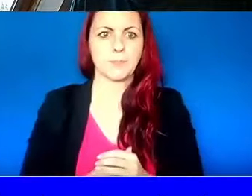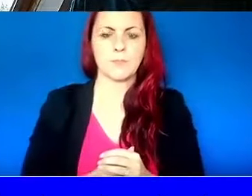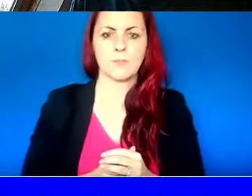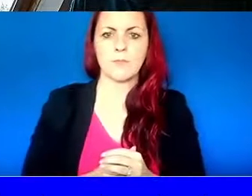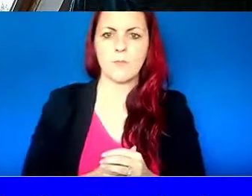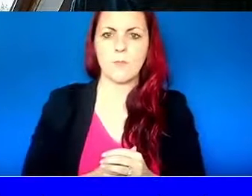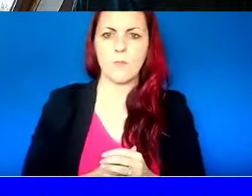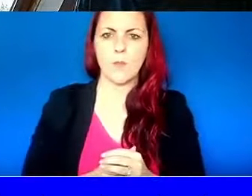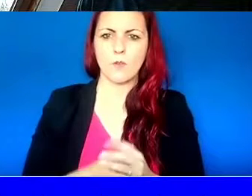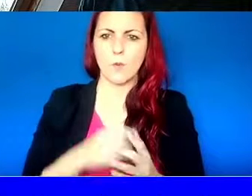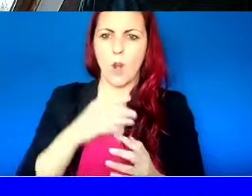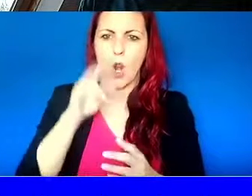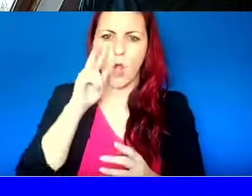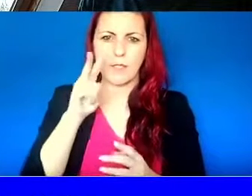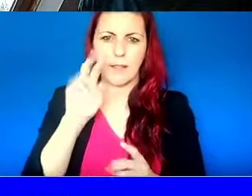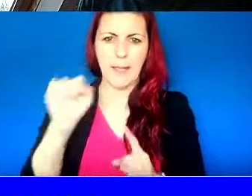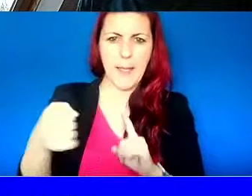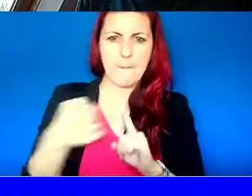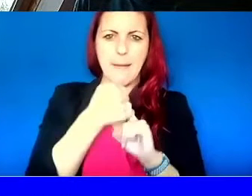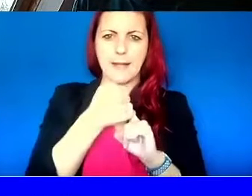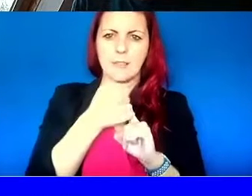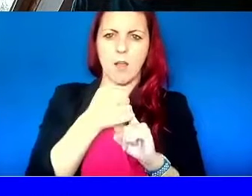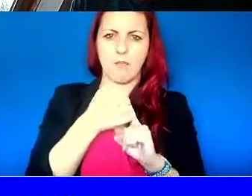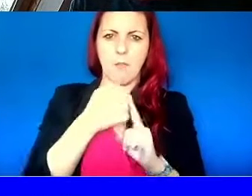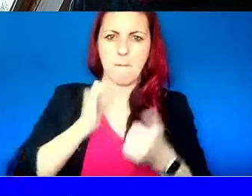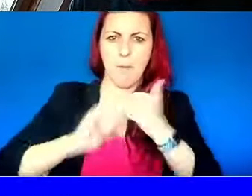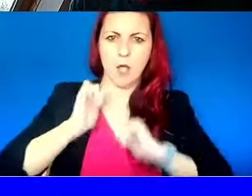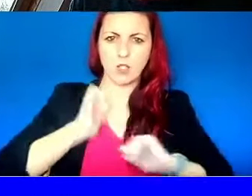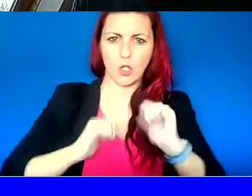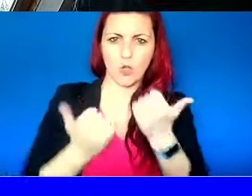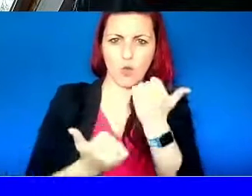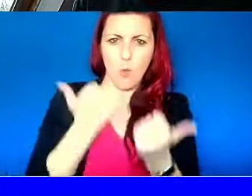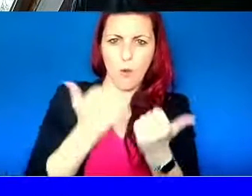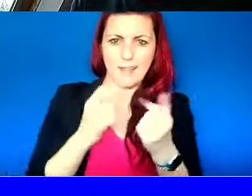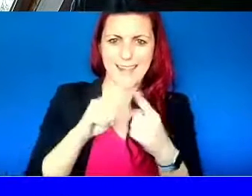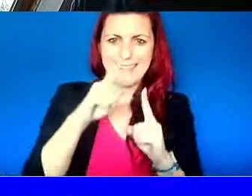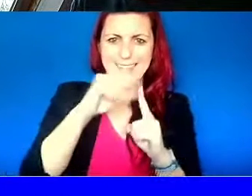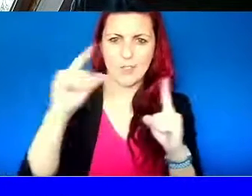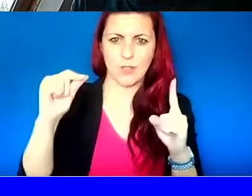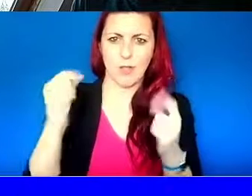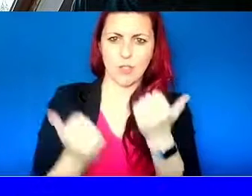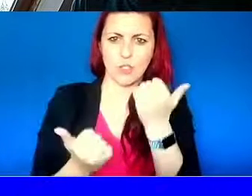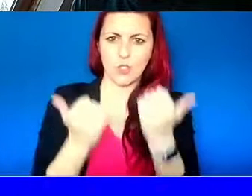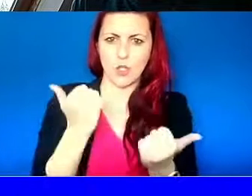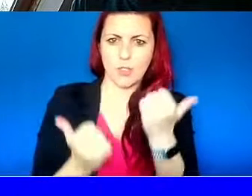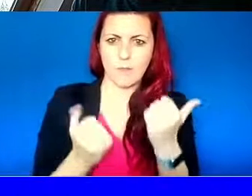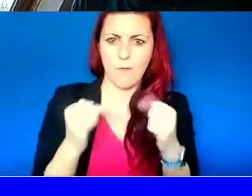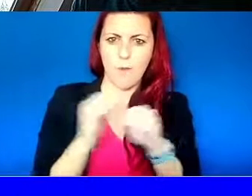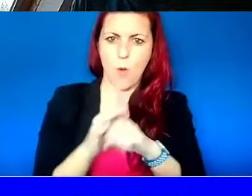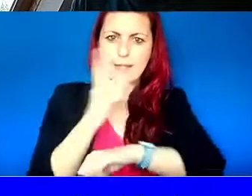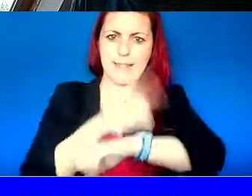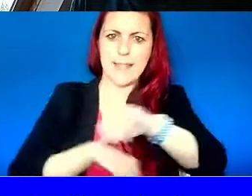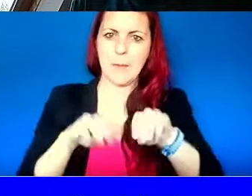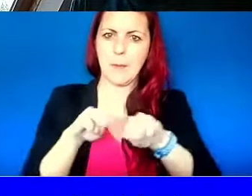Looking at the impact of court modernisation and digital justice on disabled people.